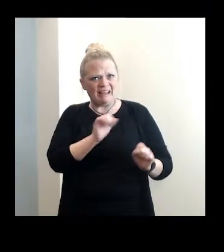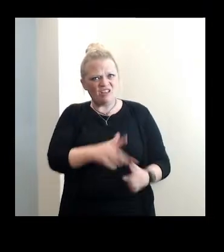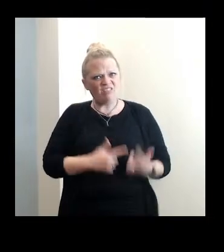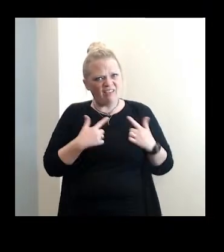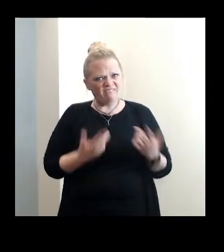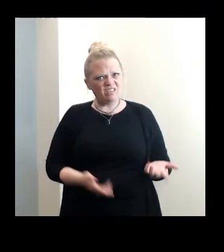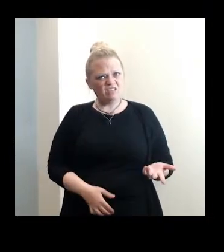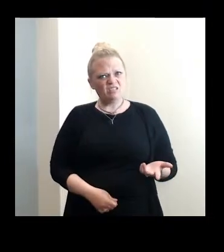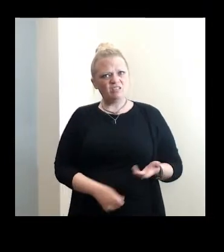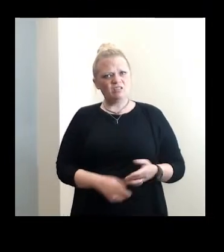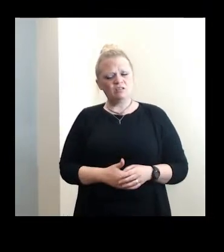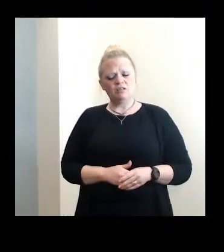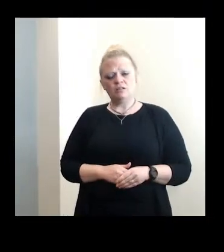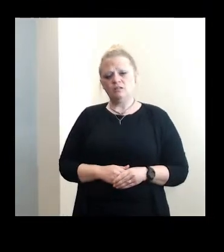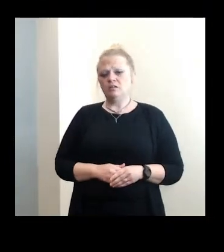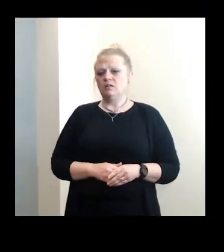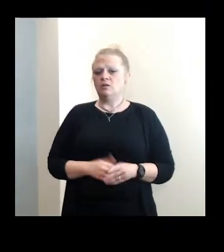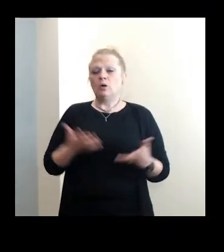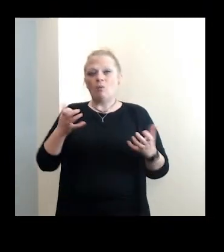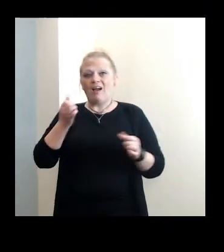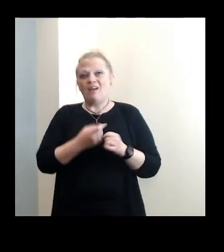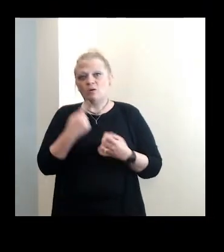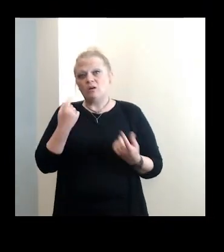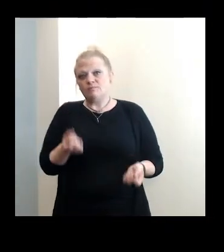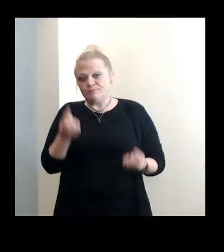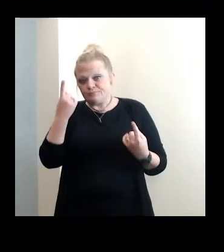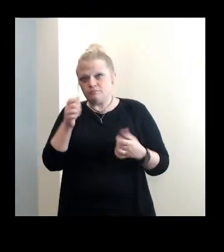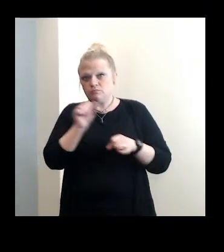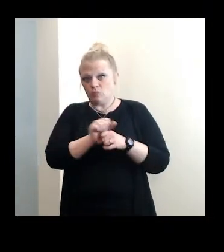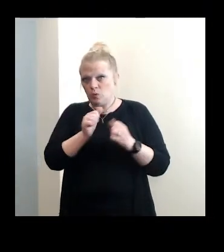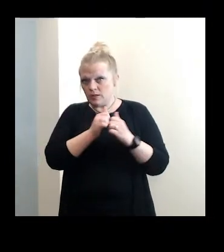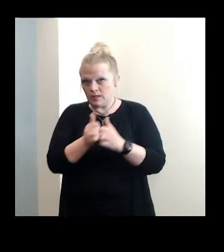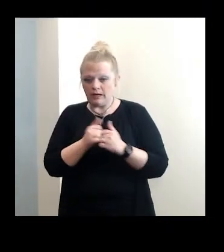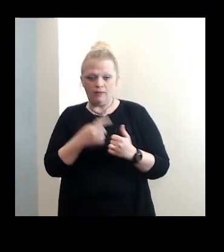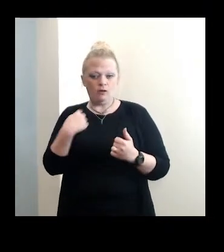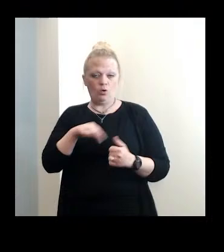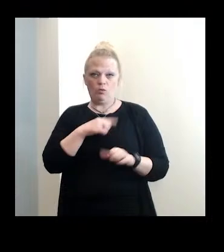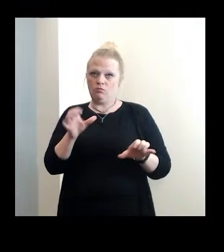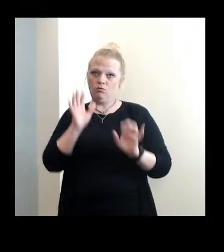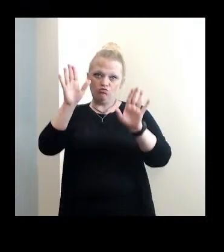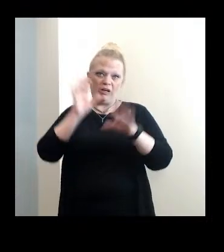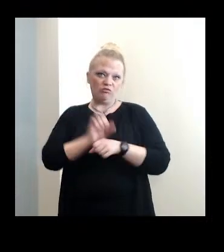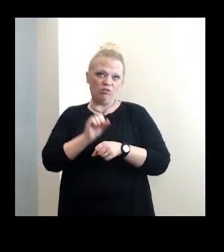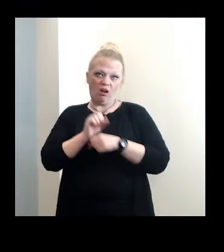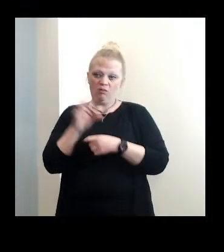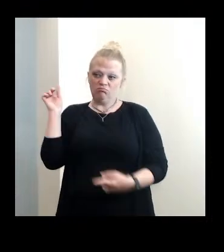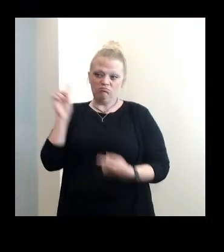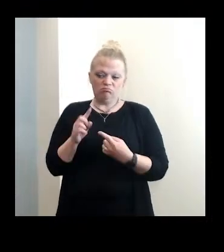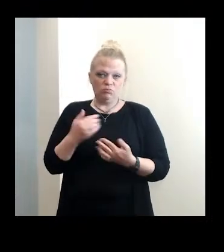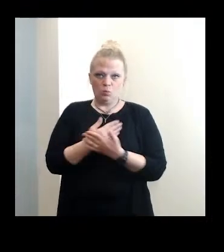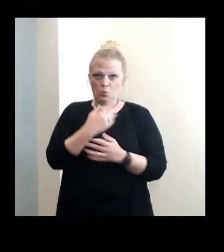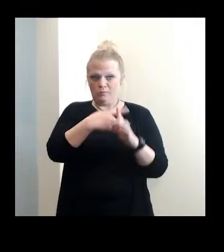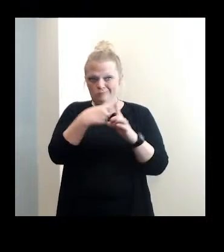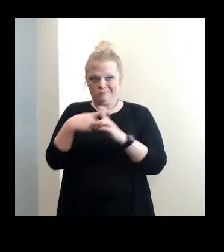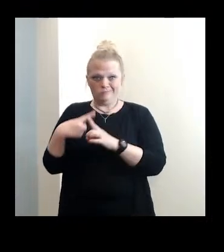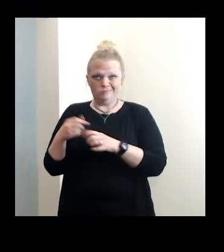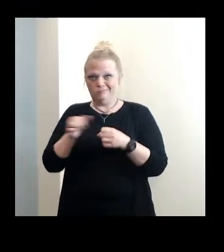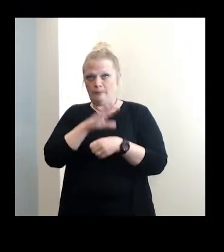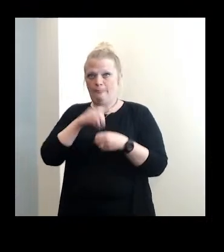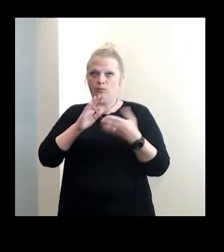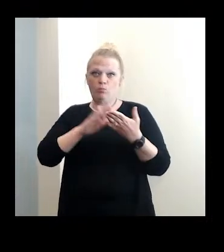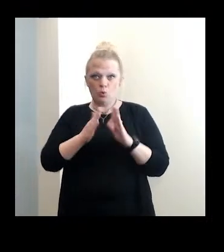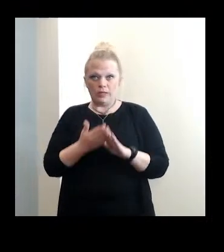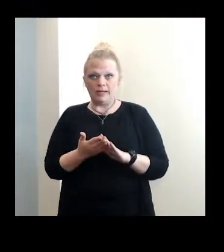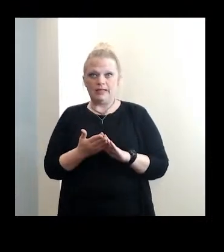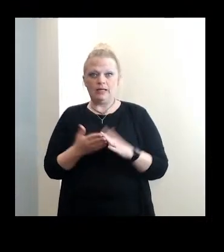life. So what we want is everyone to understand that working together, we've done a great job in reducing new cases of COVID-19 in our